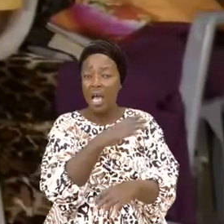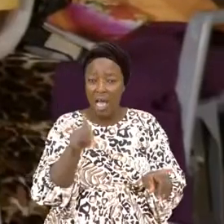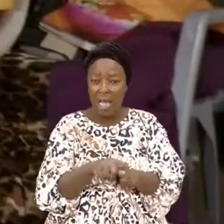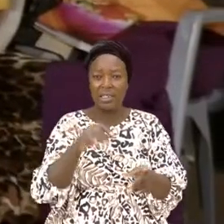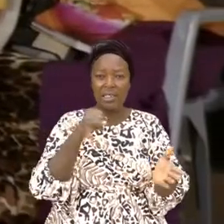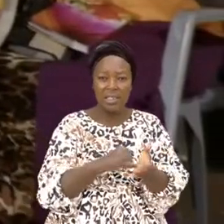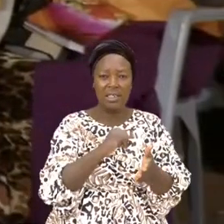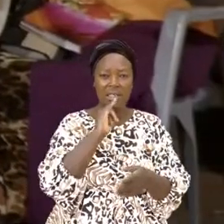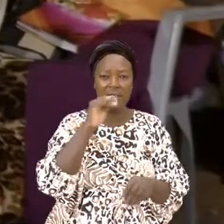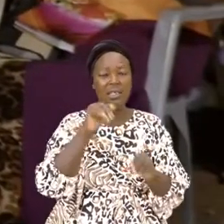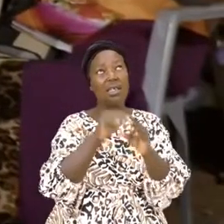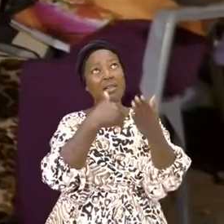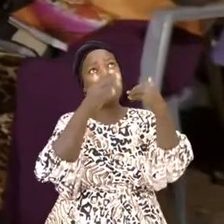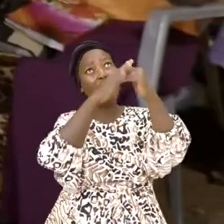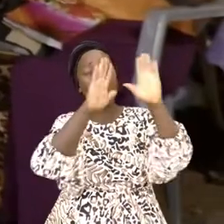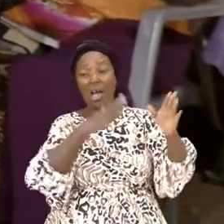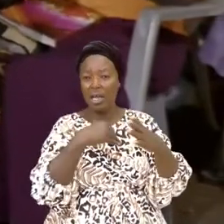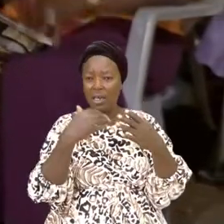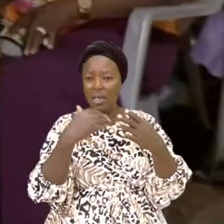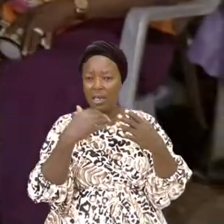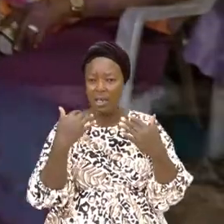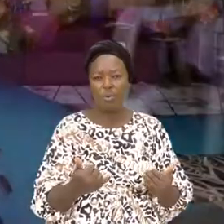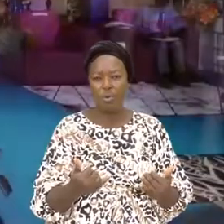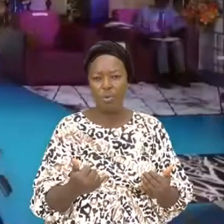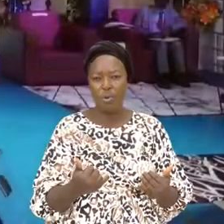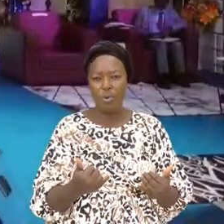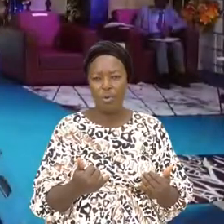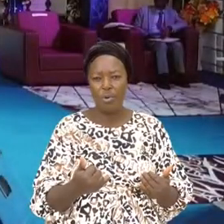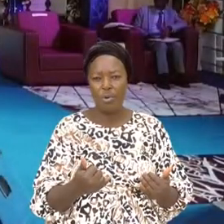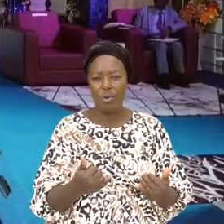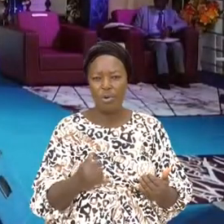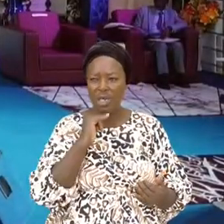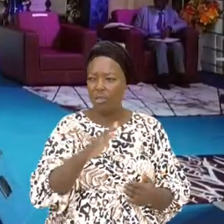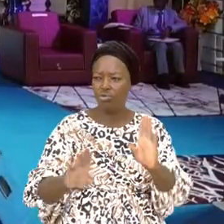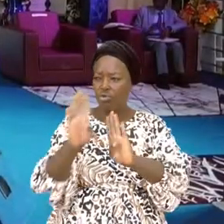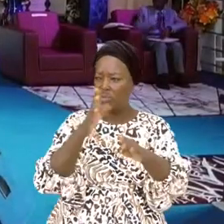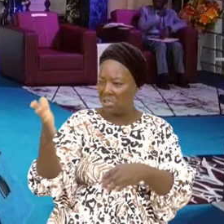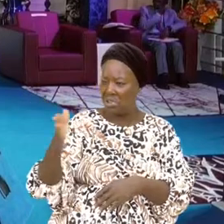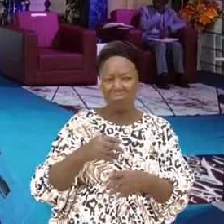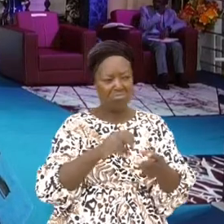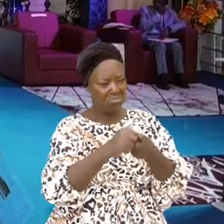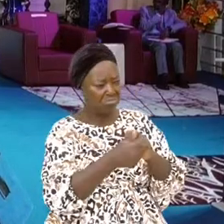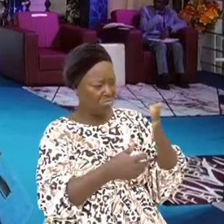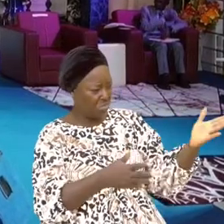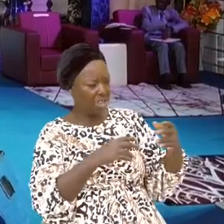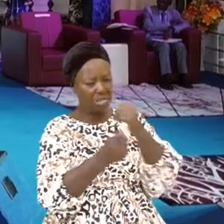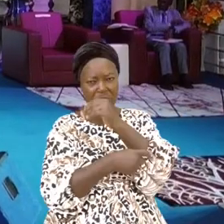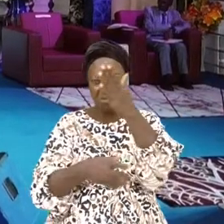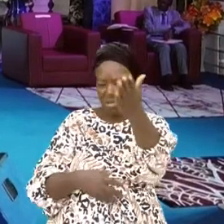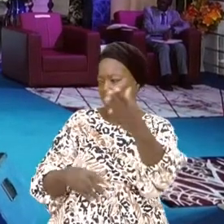is in heaven. And now, there's trouble there, there's trial there, there's temptation